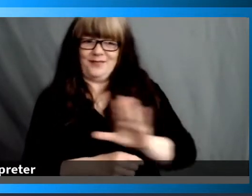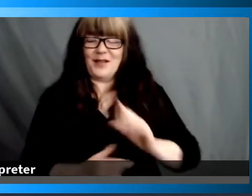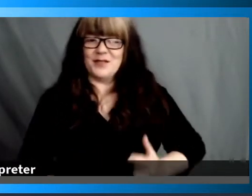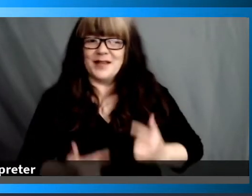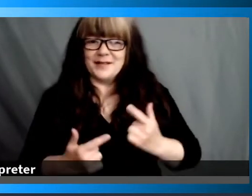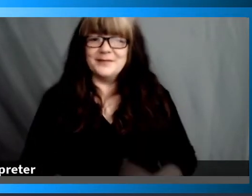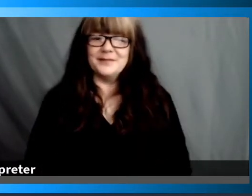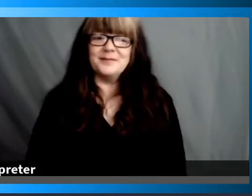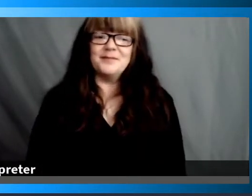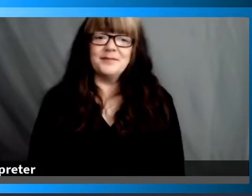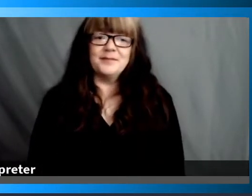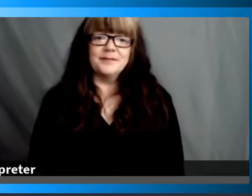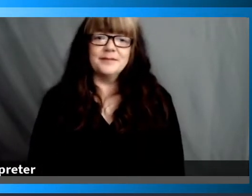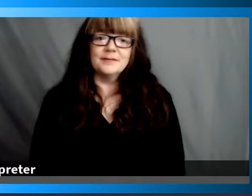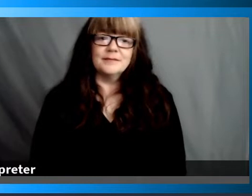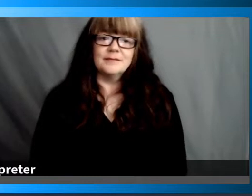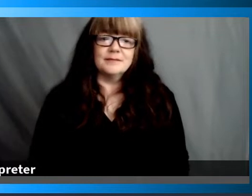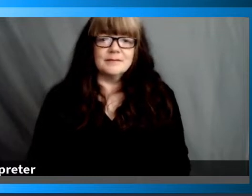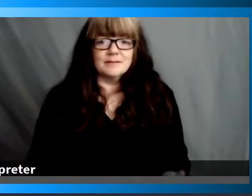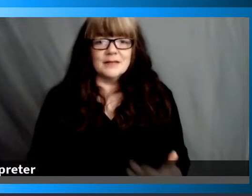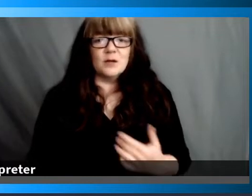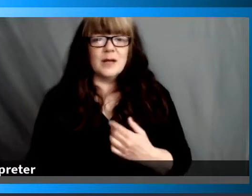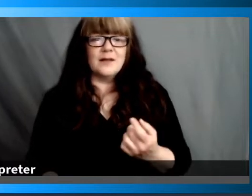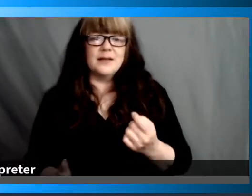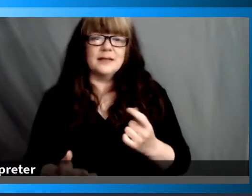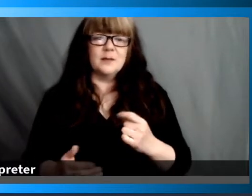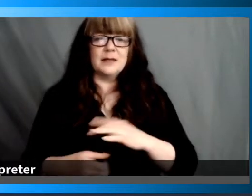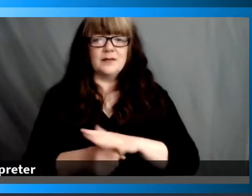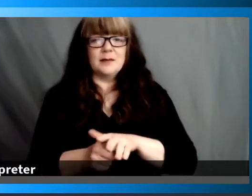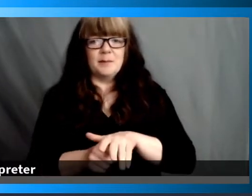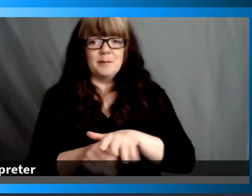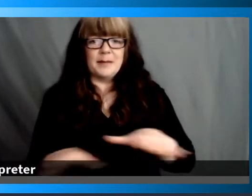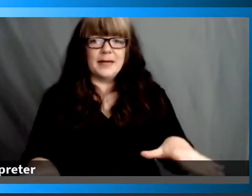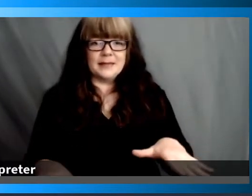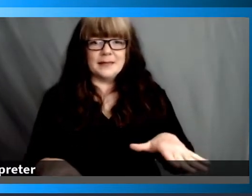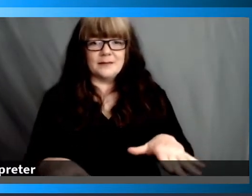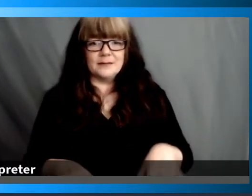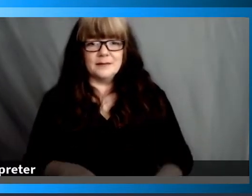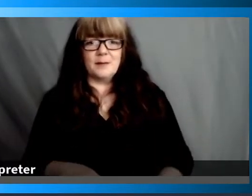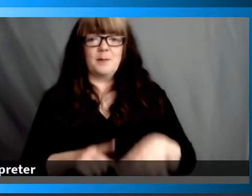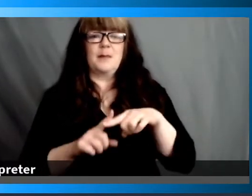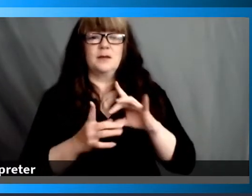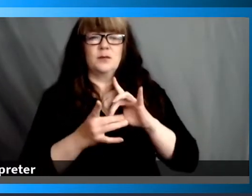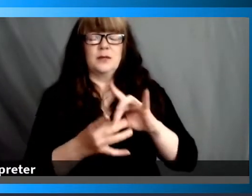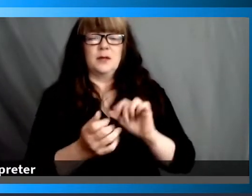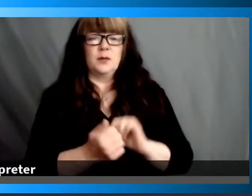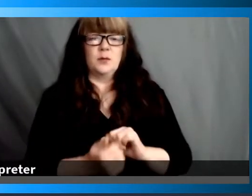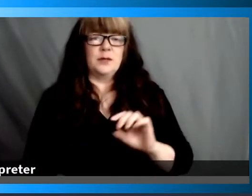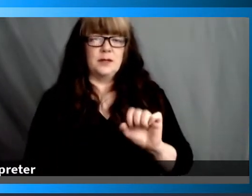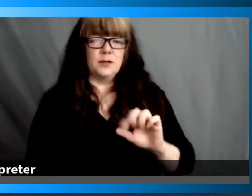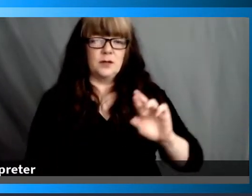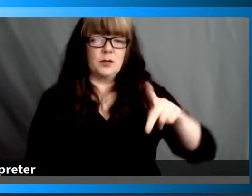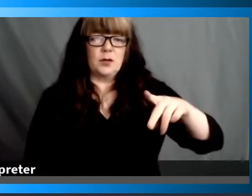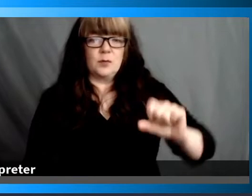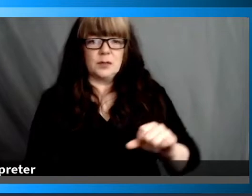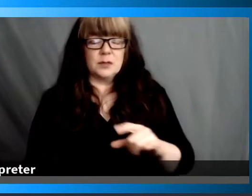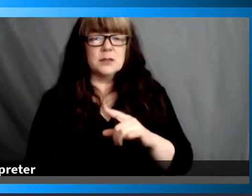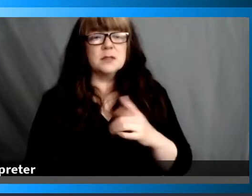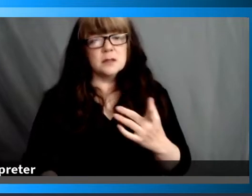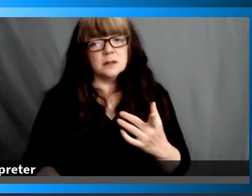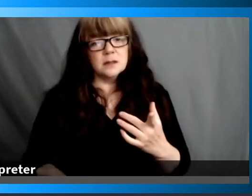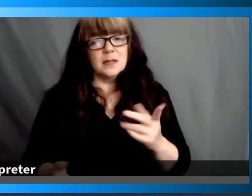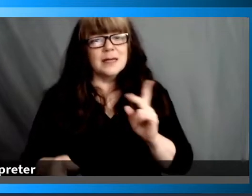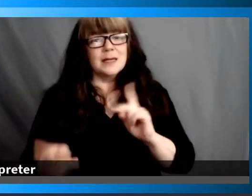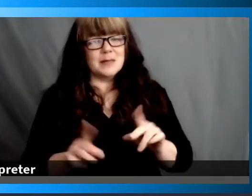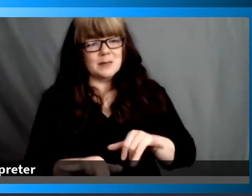lives. And we kind of got sort of a pandemic plus up, as it were, in terms of Earpers. The coffers are filling because of people being